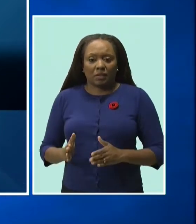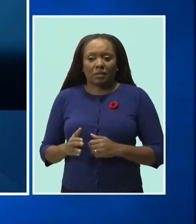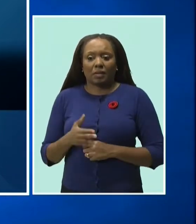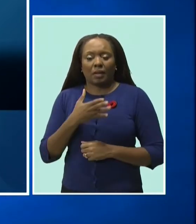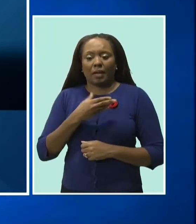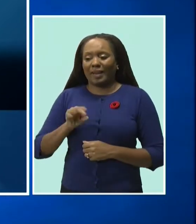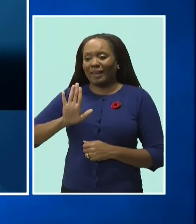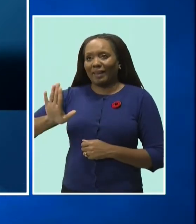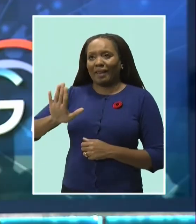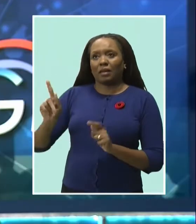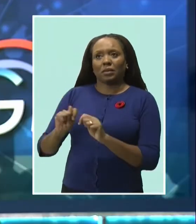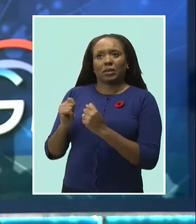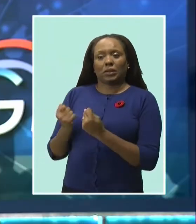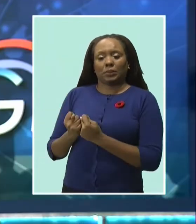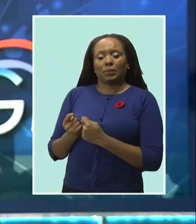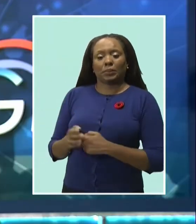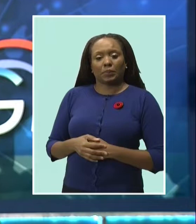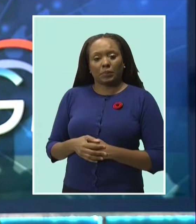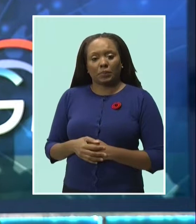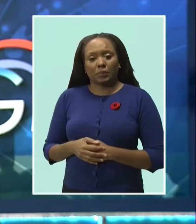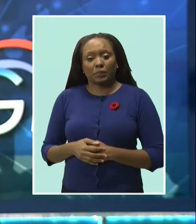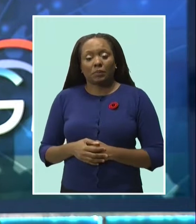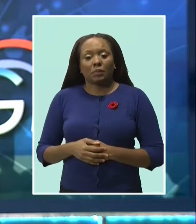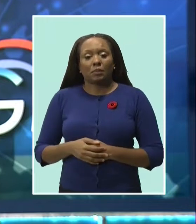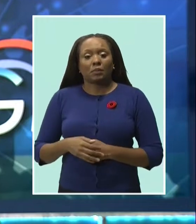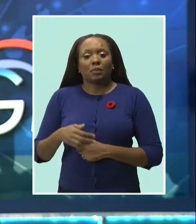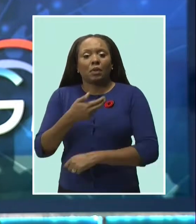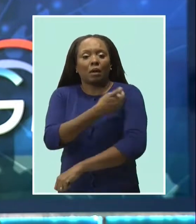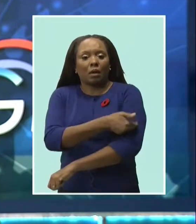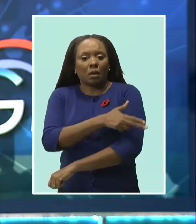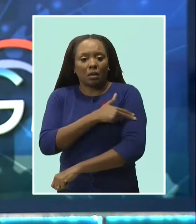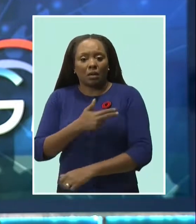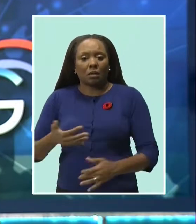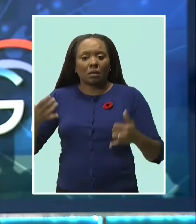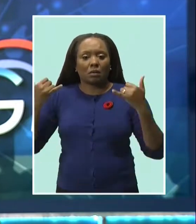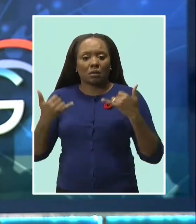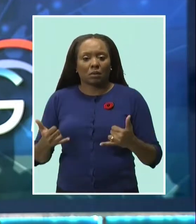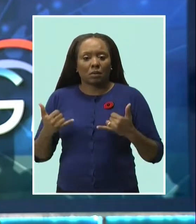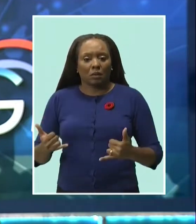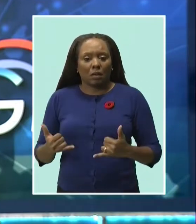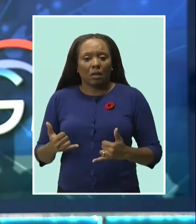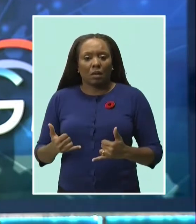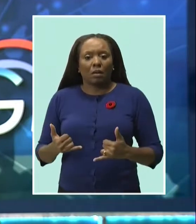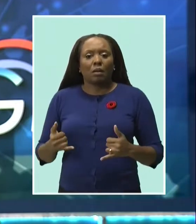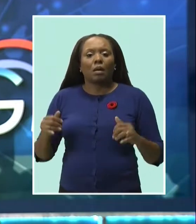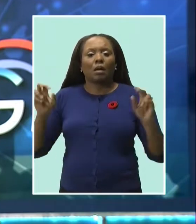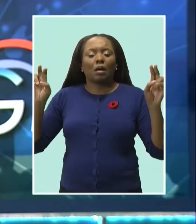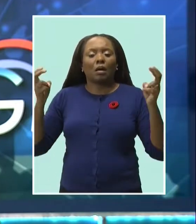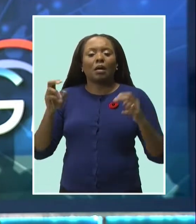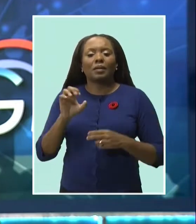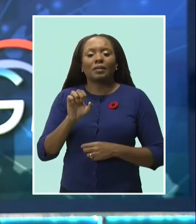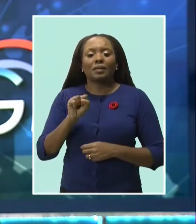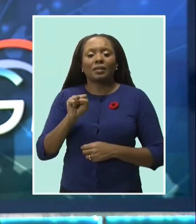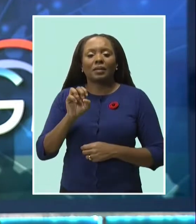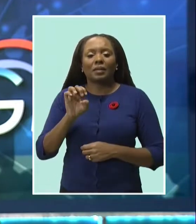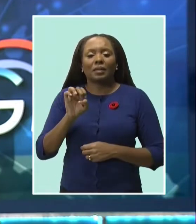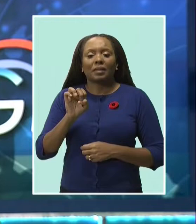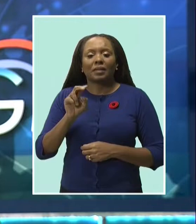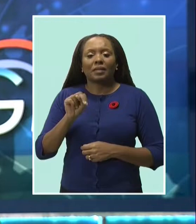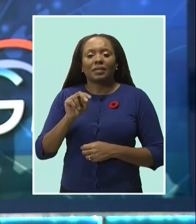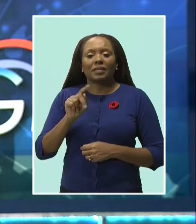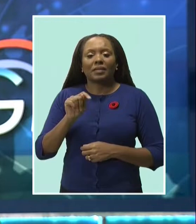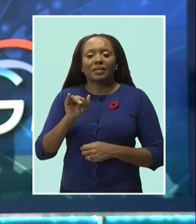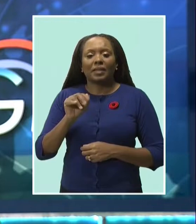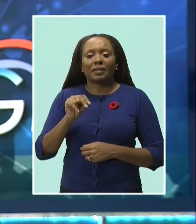and his team. The Queen Elizabeth Hospital is now a Sentinel hospital and will be assisting the Pan American